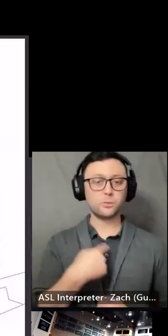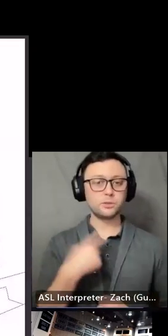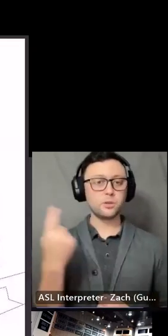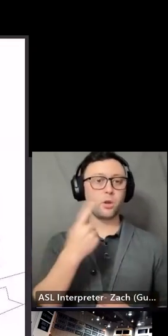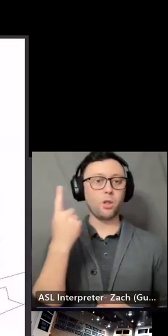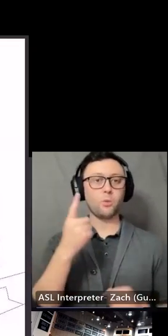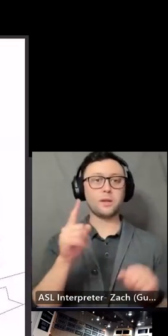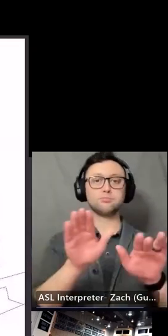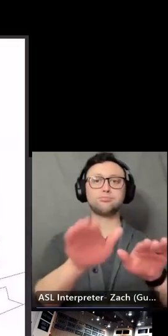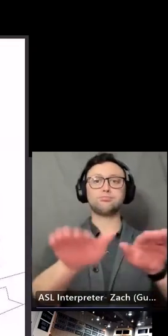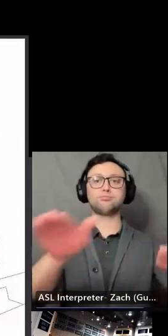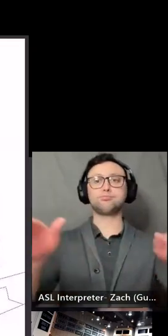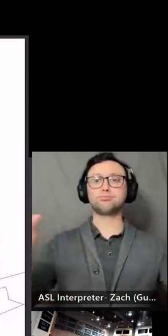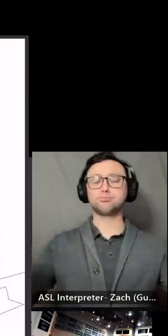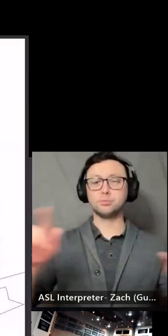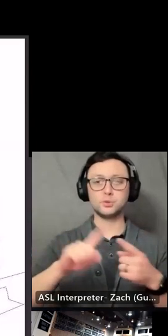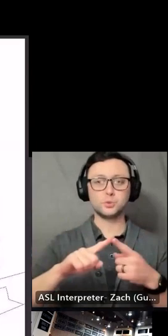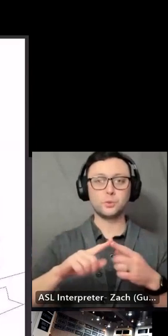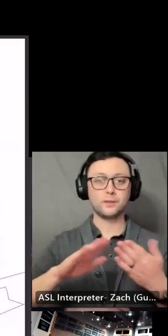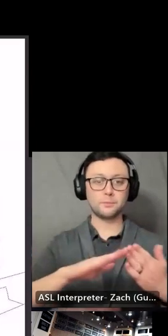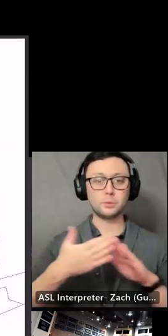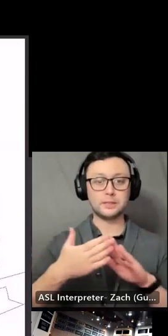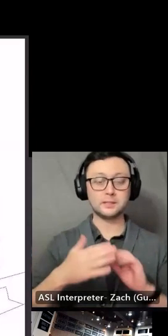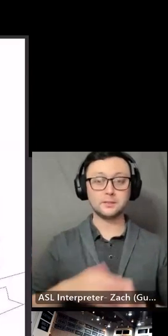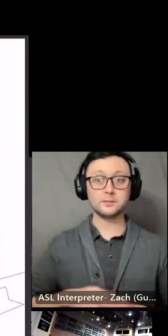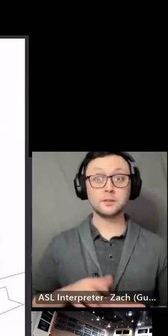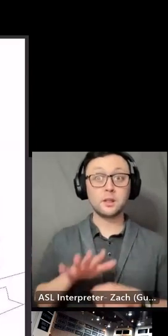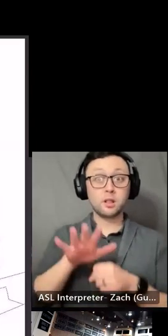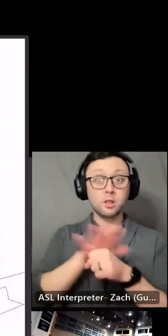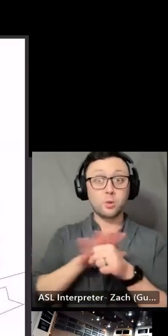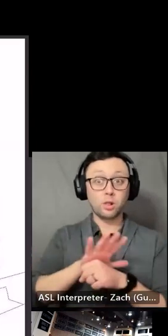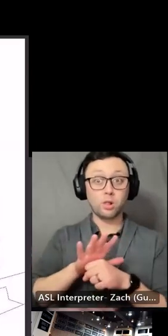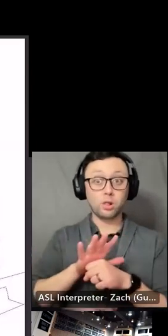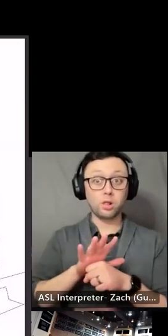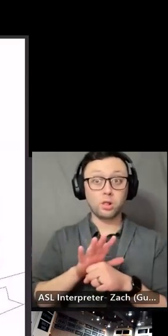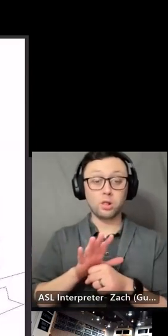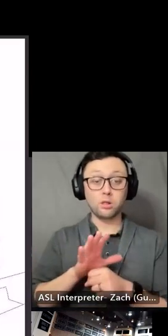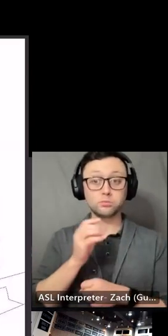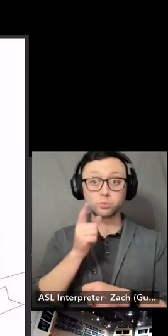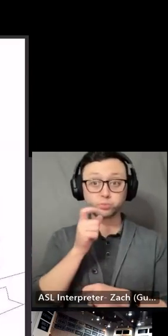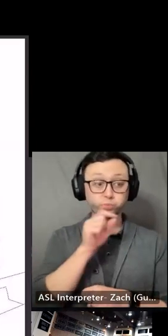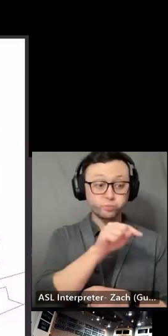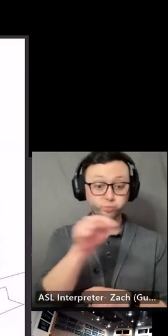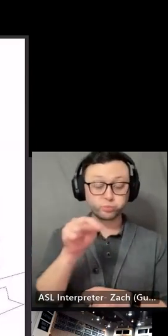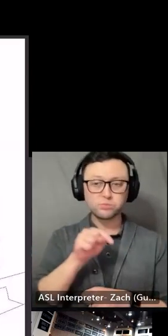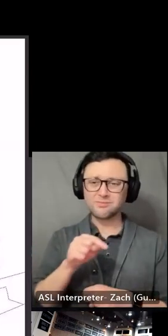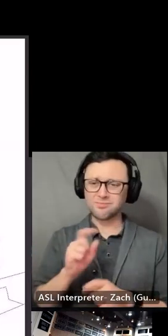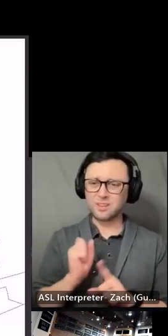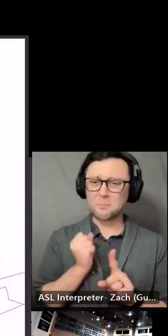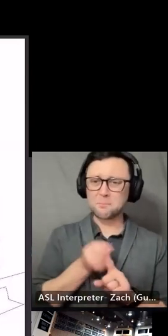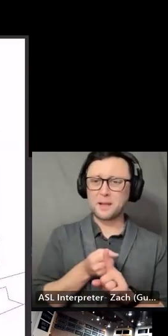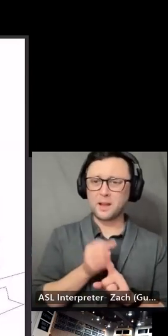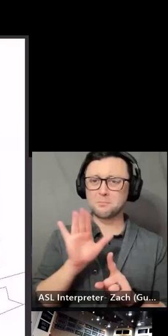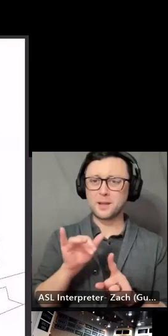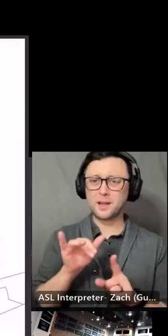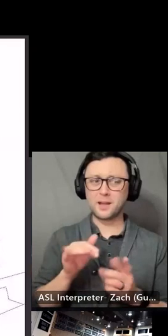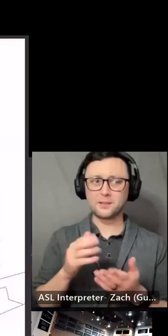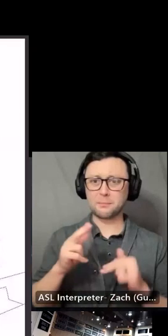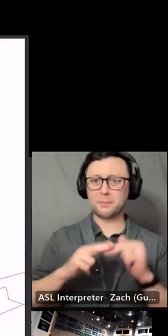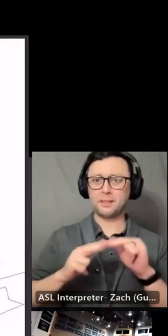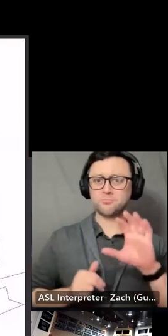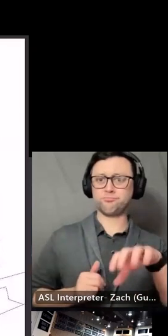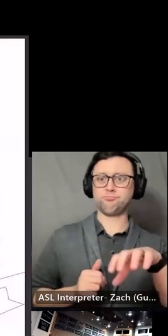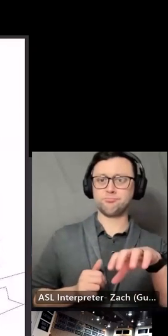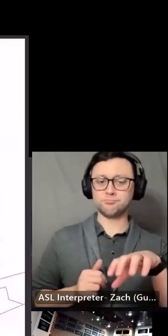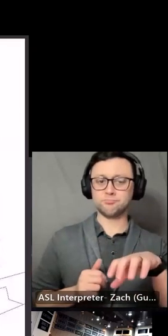the local community because the local community is the area that is impacted by a physical structure. It's not